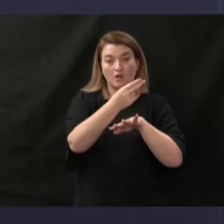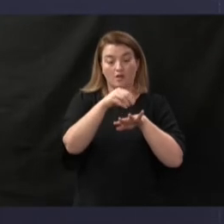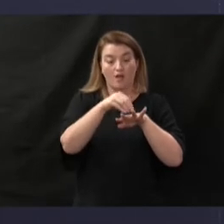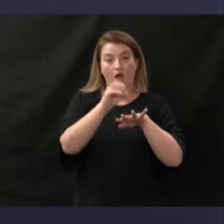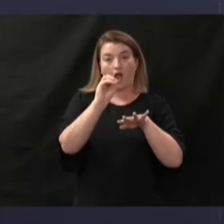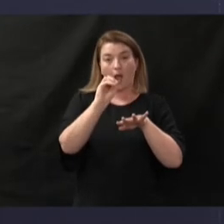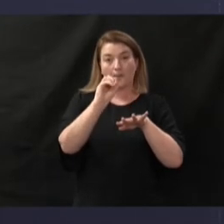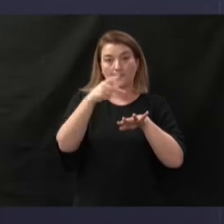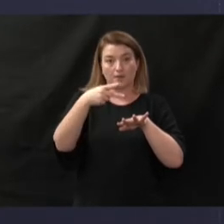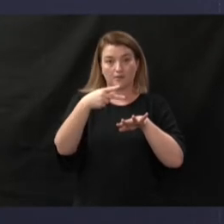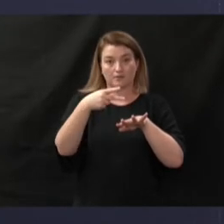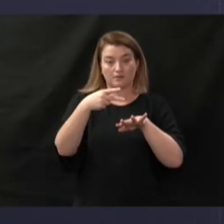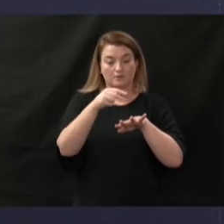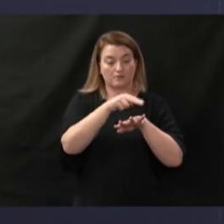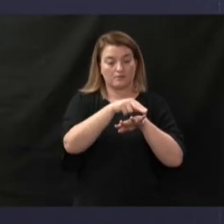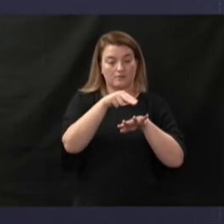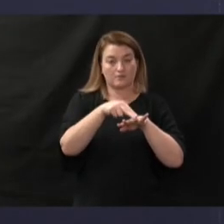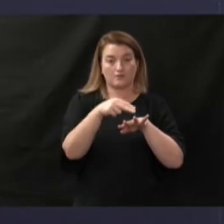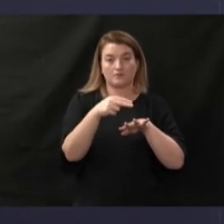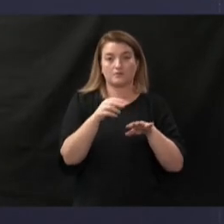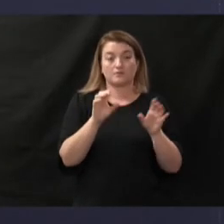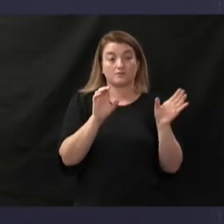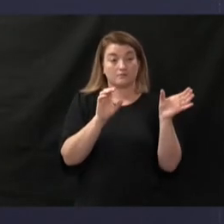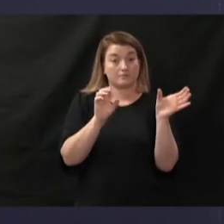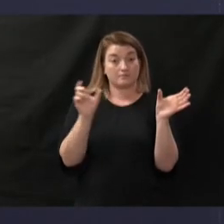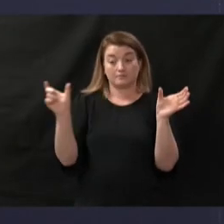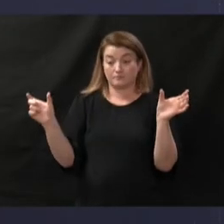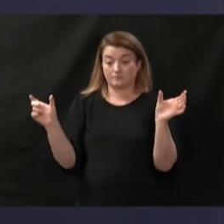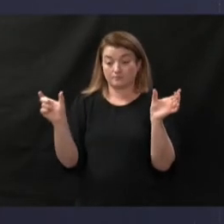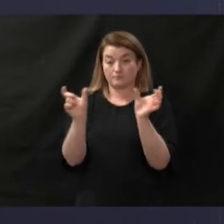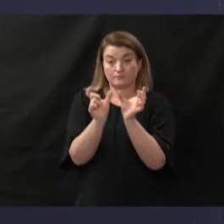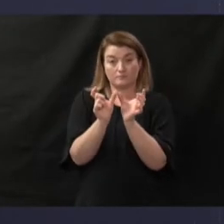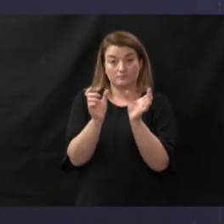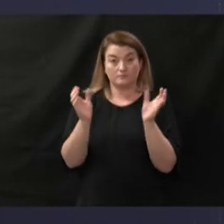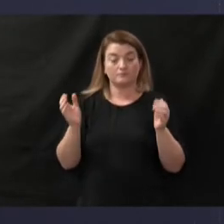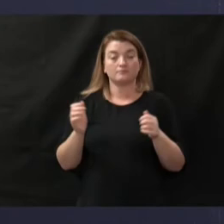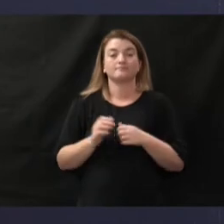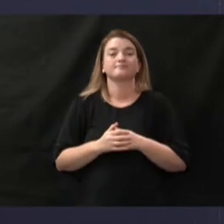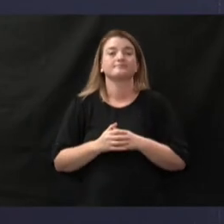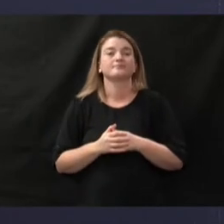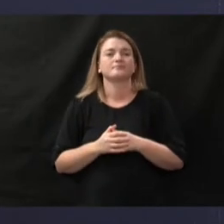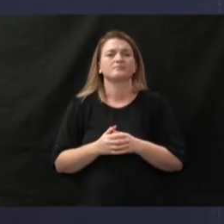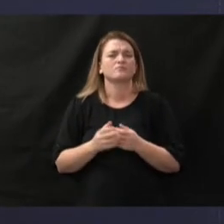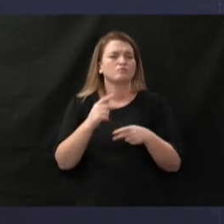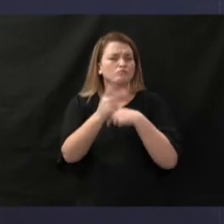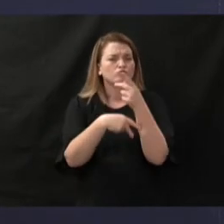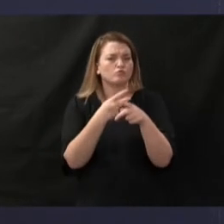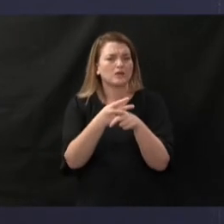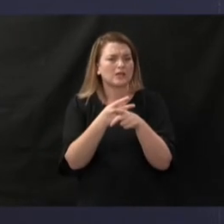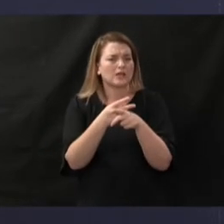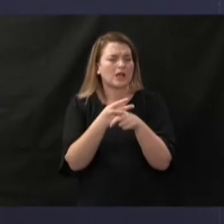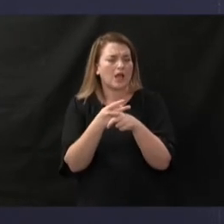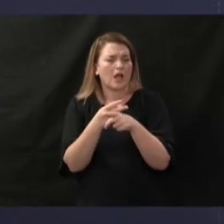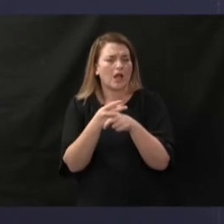Ah. Put it together. There we go. Now, what kind of syllable is